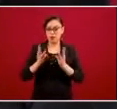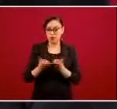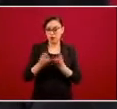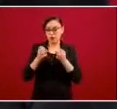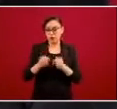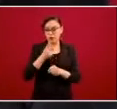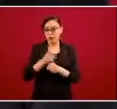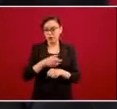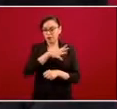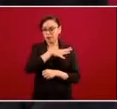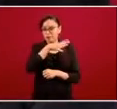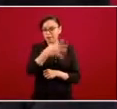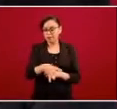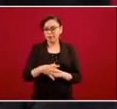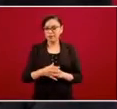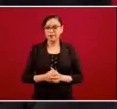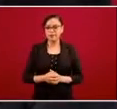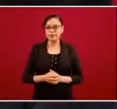of